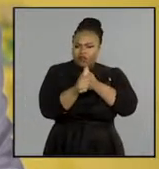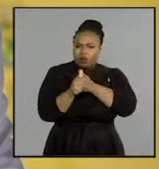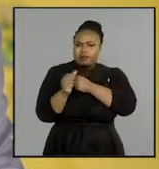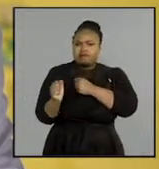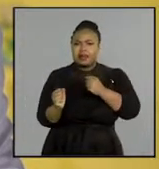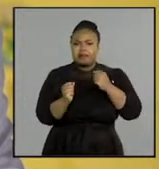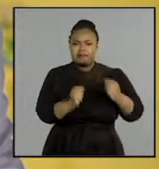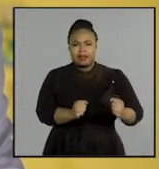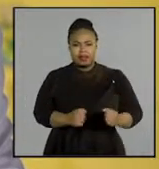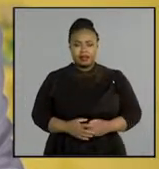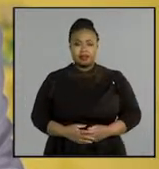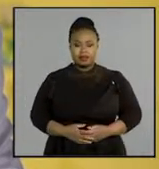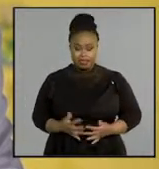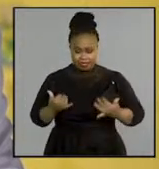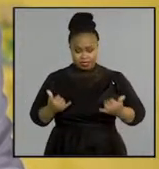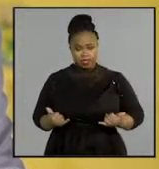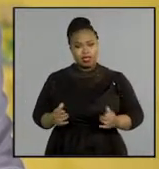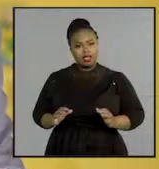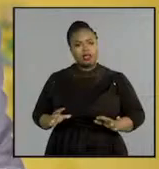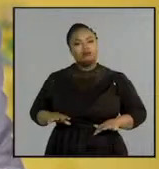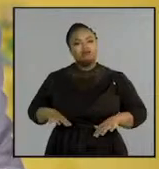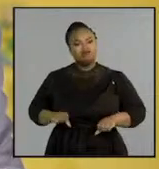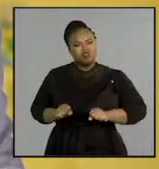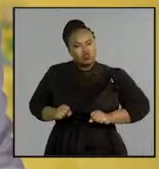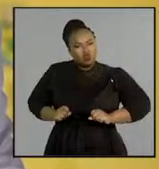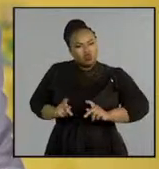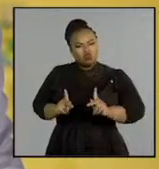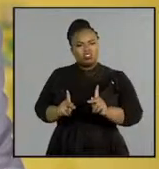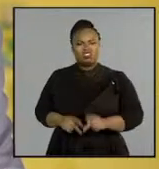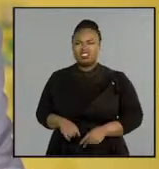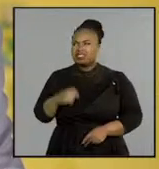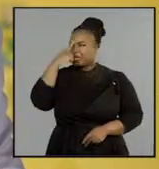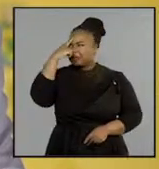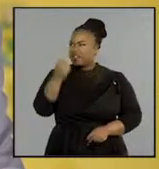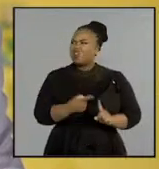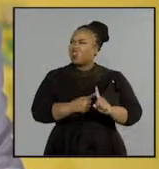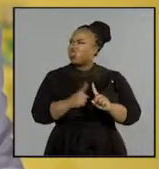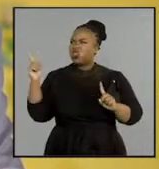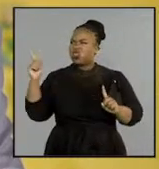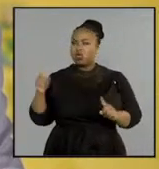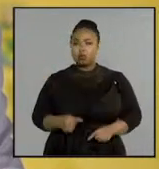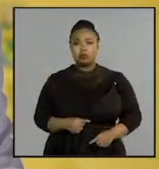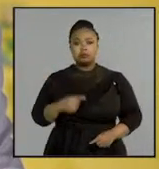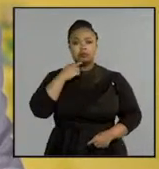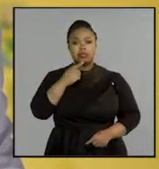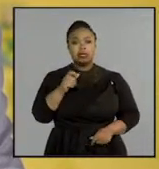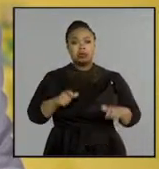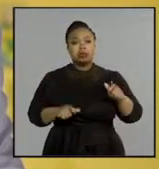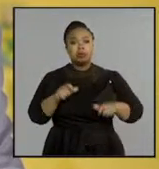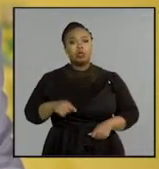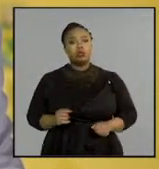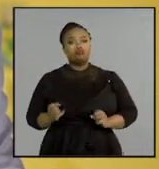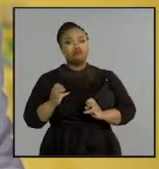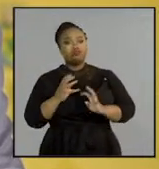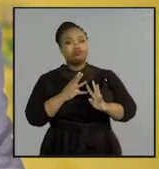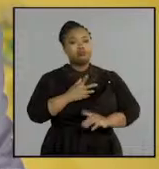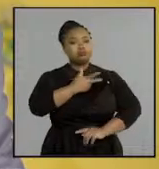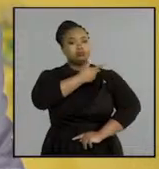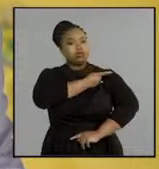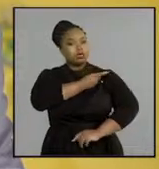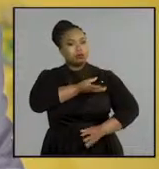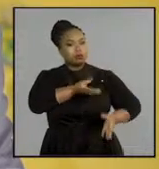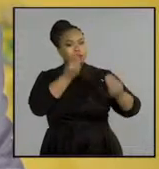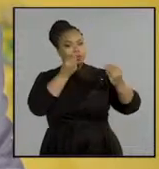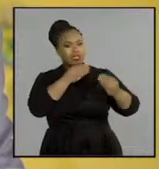protocols and stay safe. We take this opportunity to dispel the myth that those who